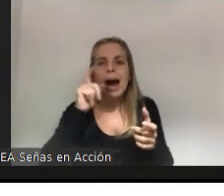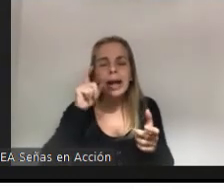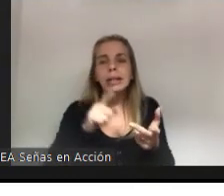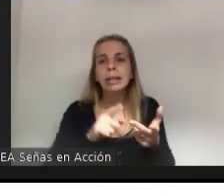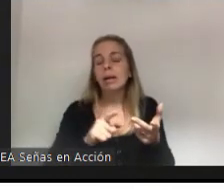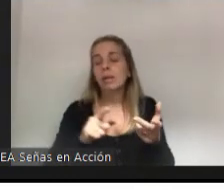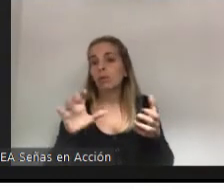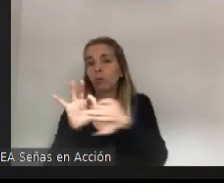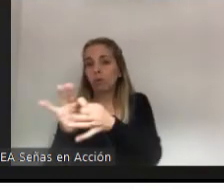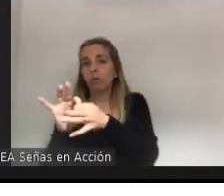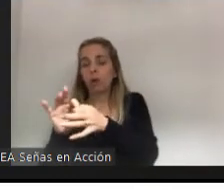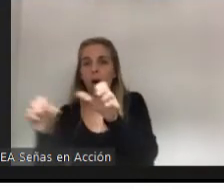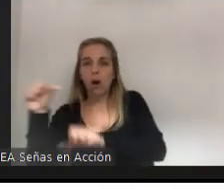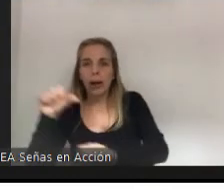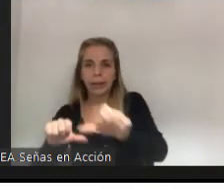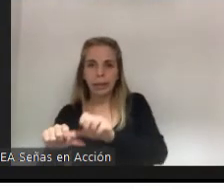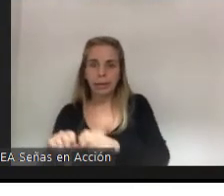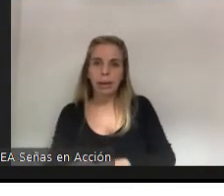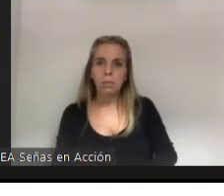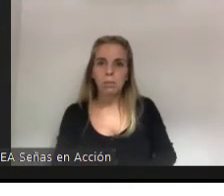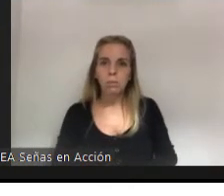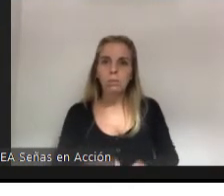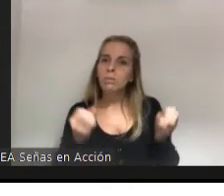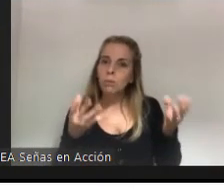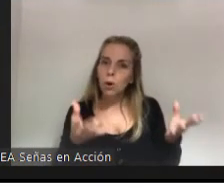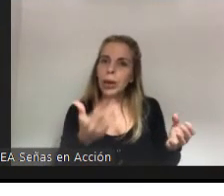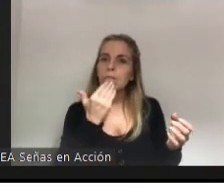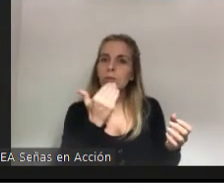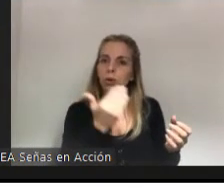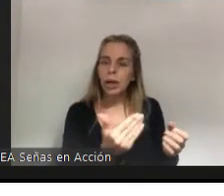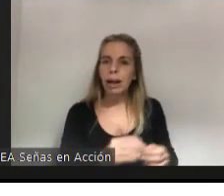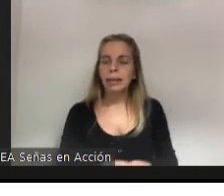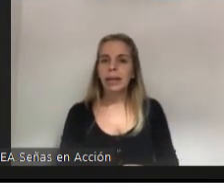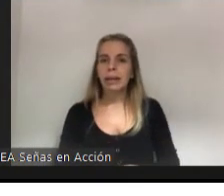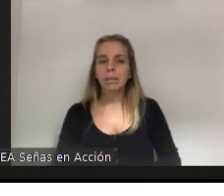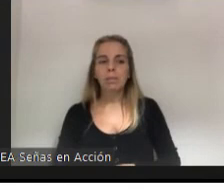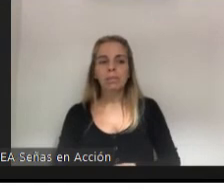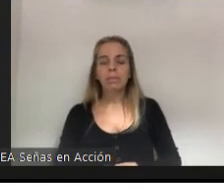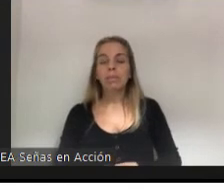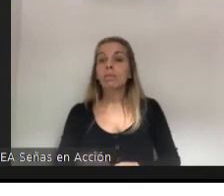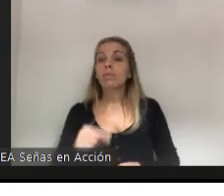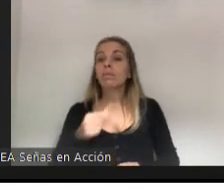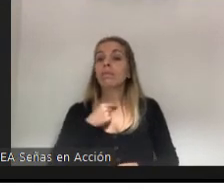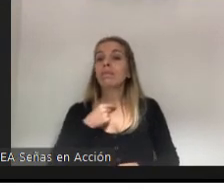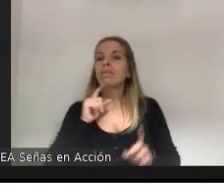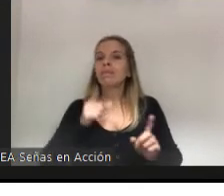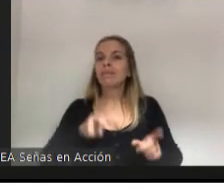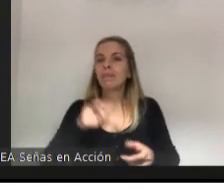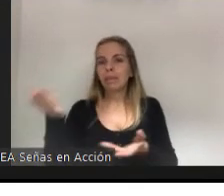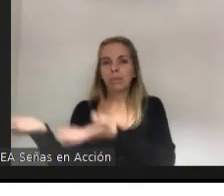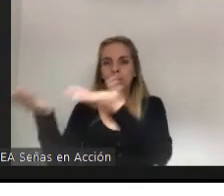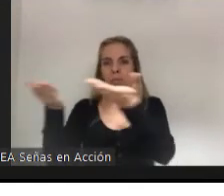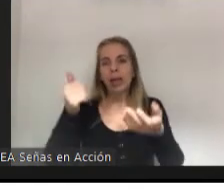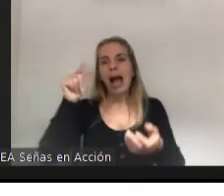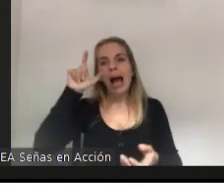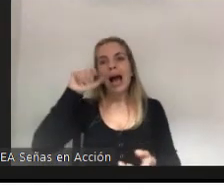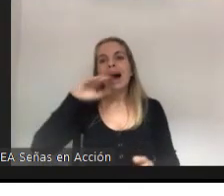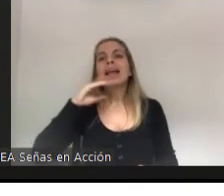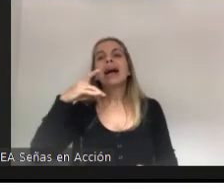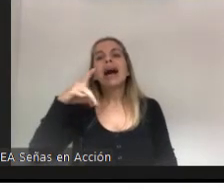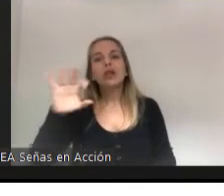and art and science. Very good, thank you. I'd like to invite